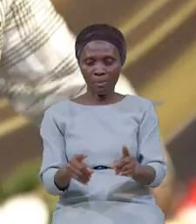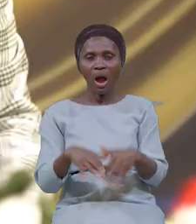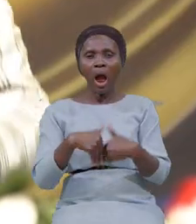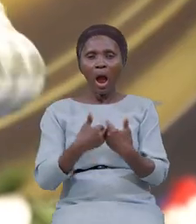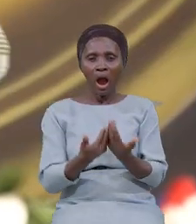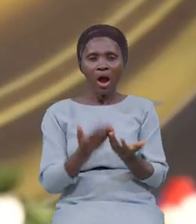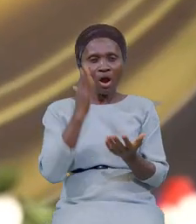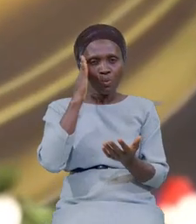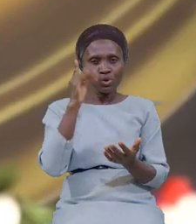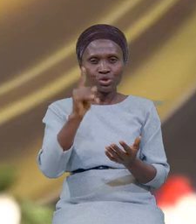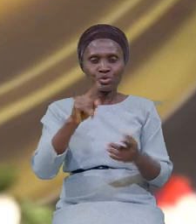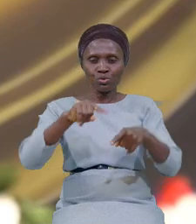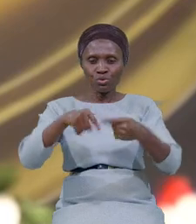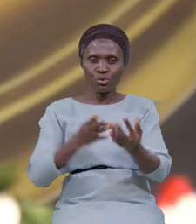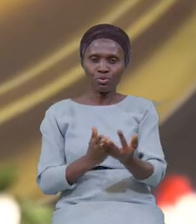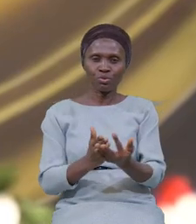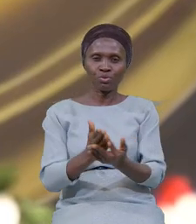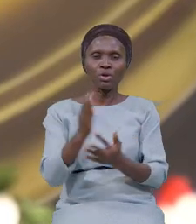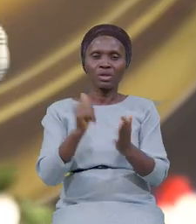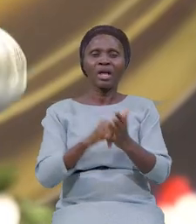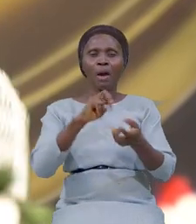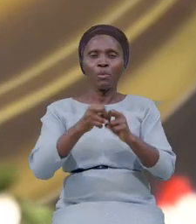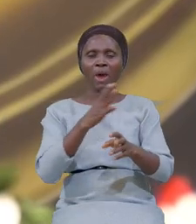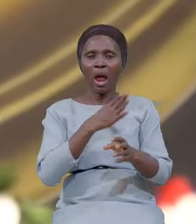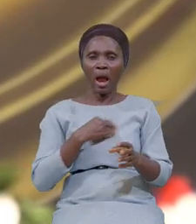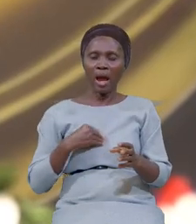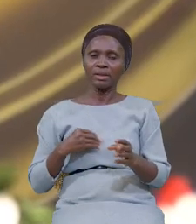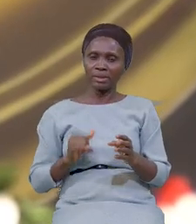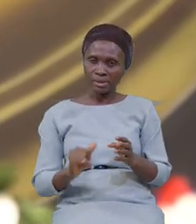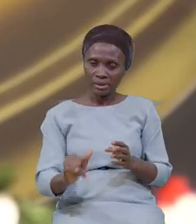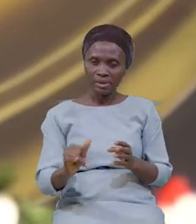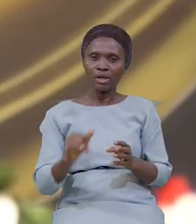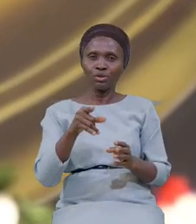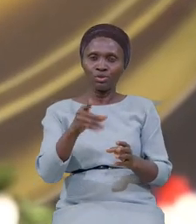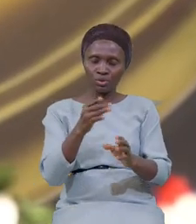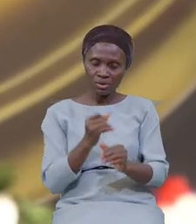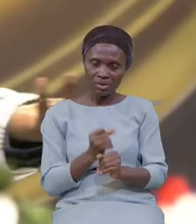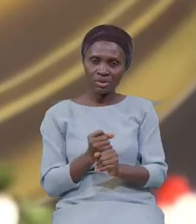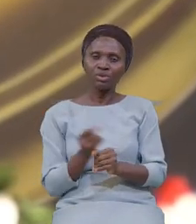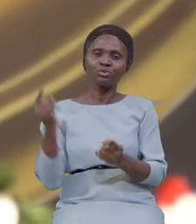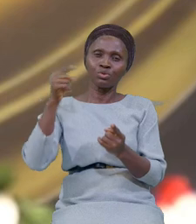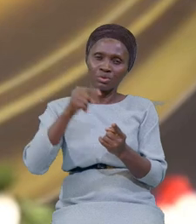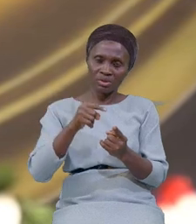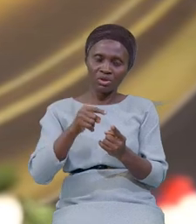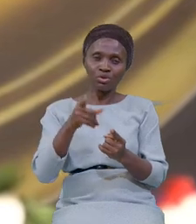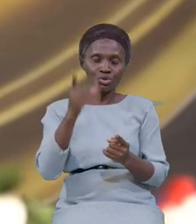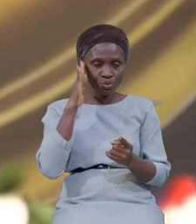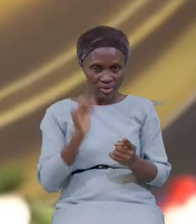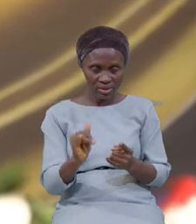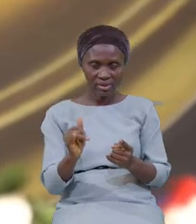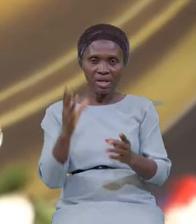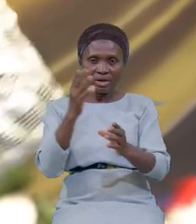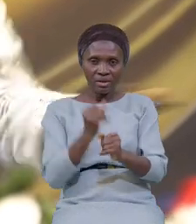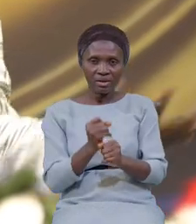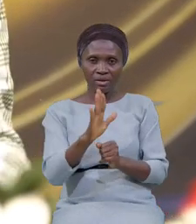your goal? There must be strategy. And of course, you are thoughtful. You are not thoughtless. You are not just, doing what others